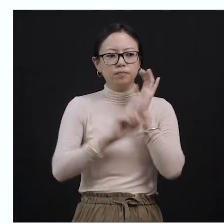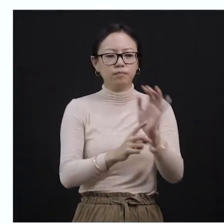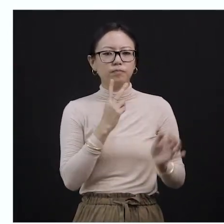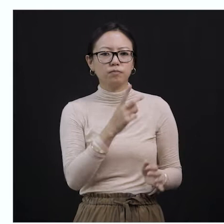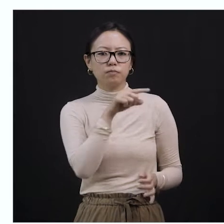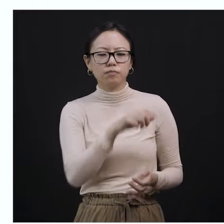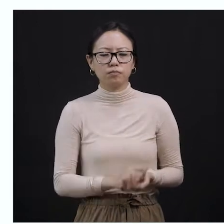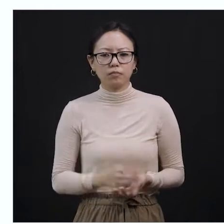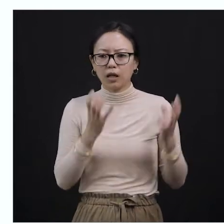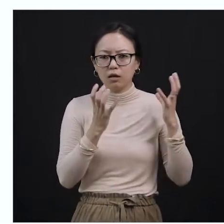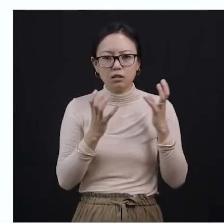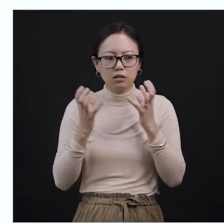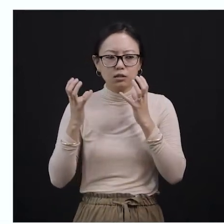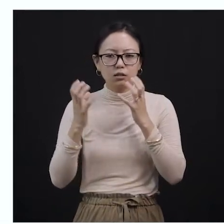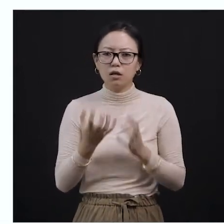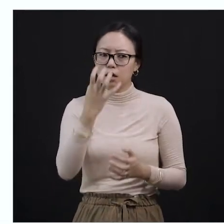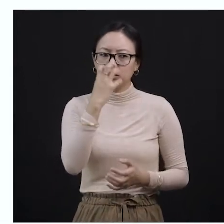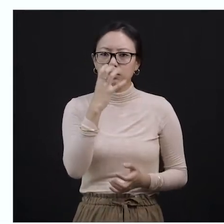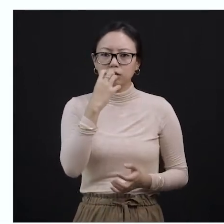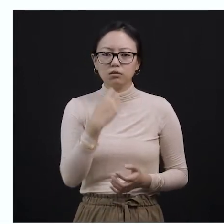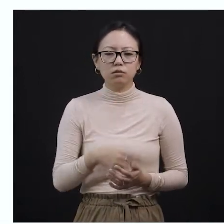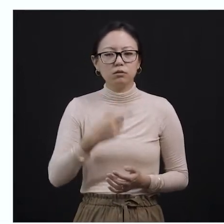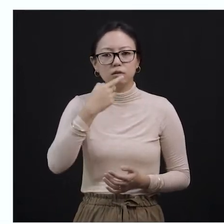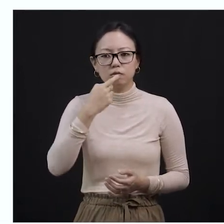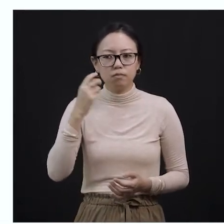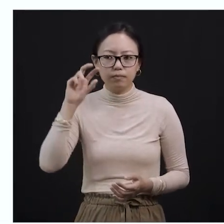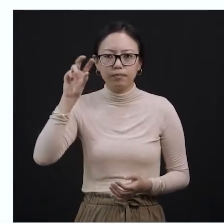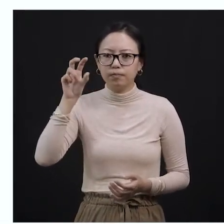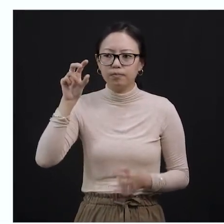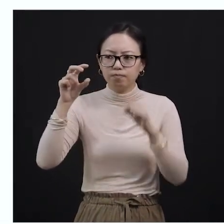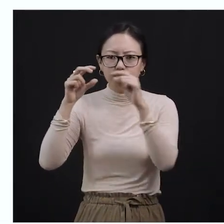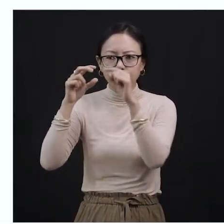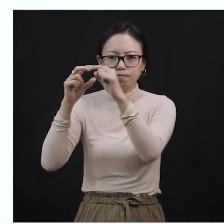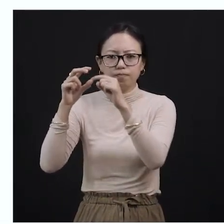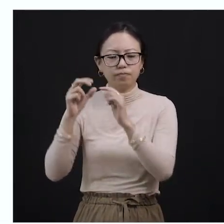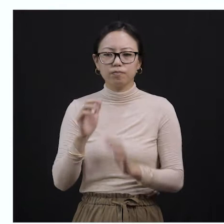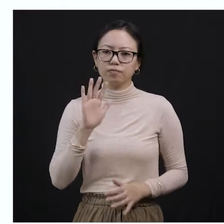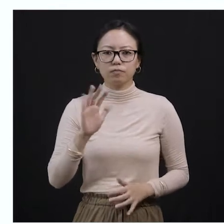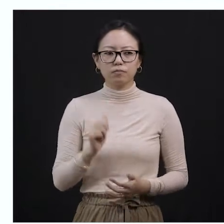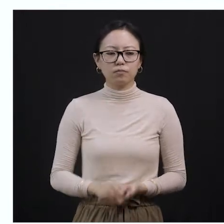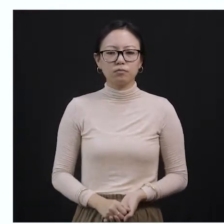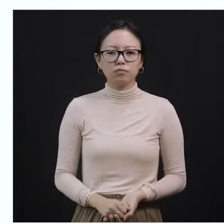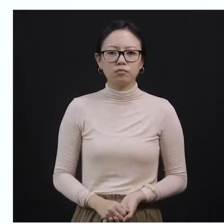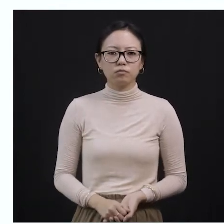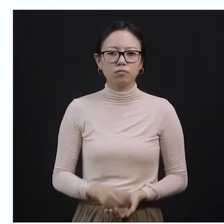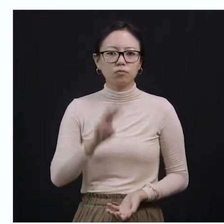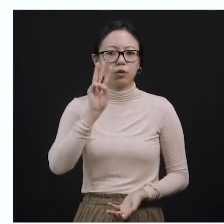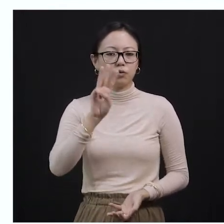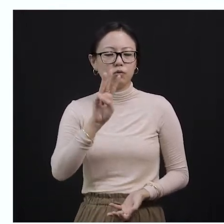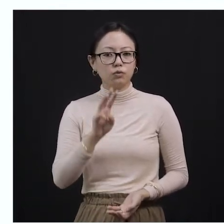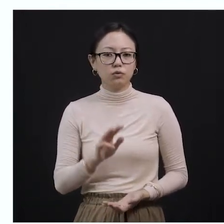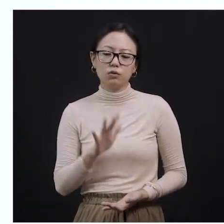a watermelon, an apple, and a strawberry. Now these three fruits are